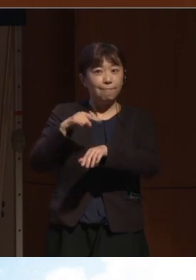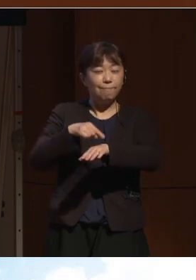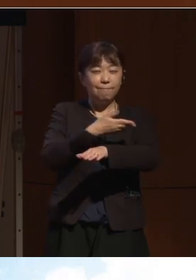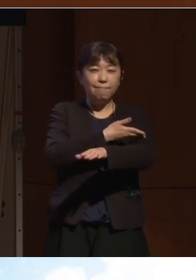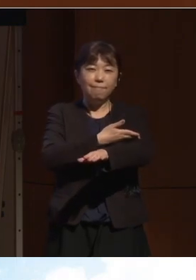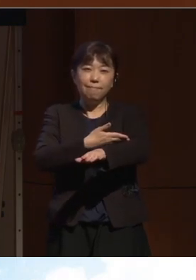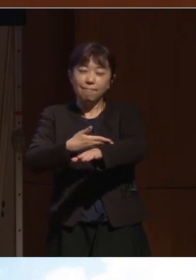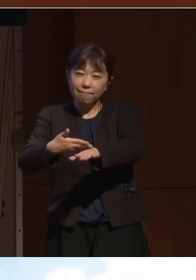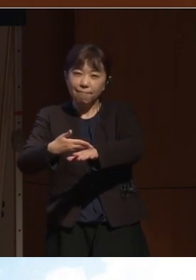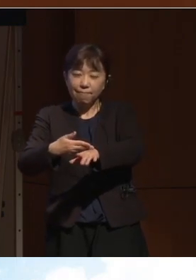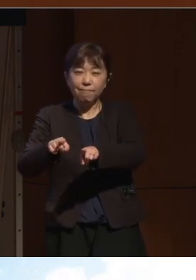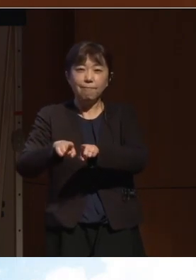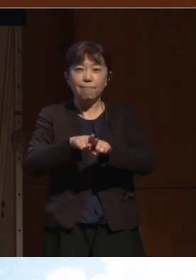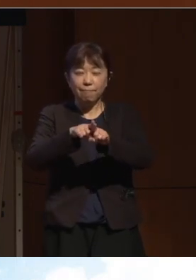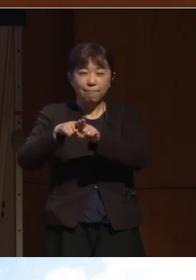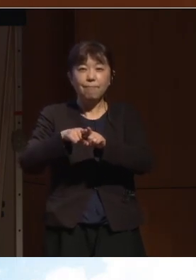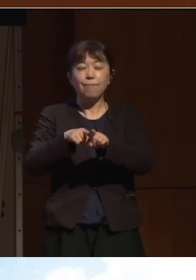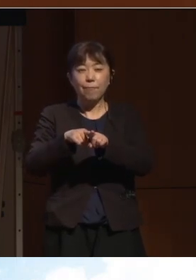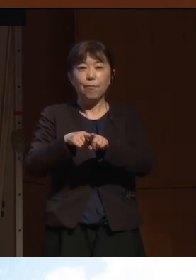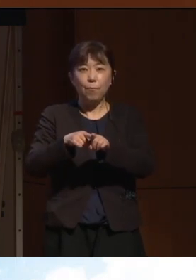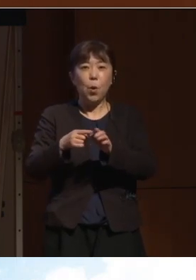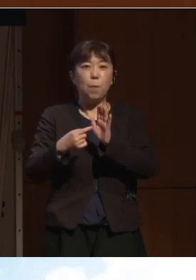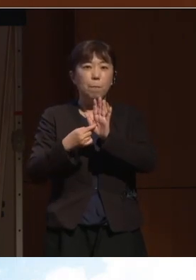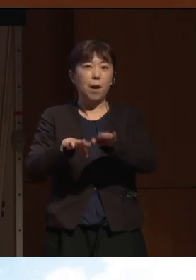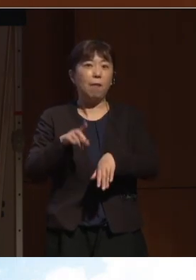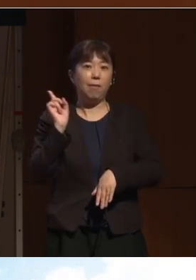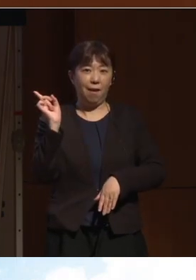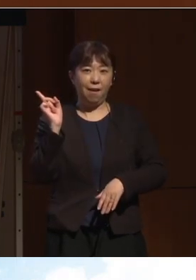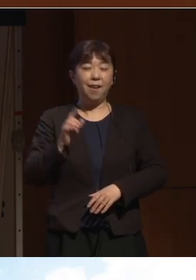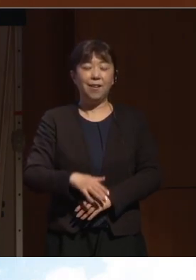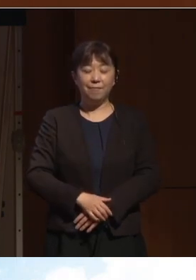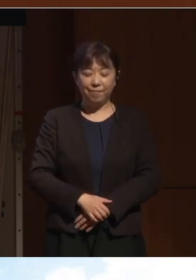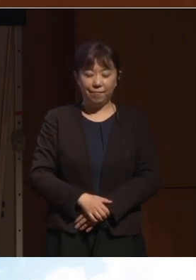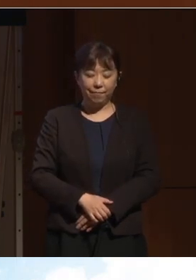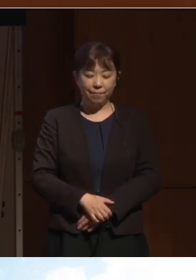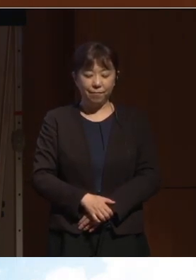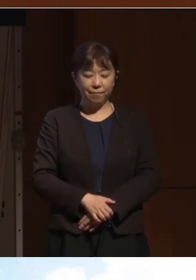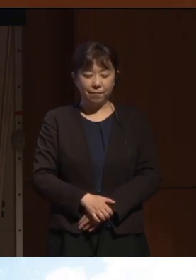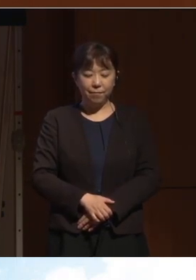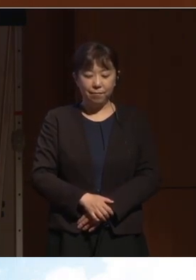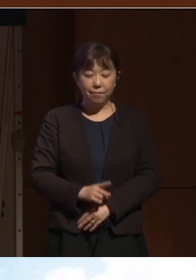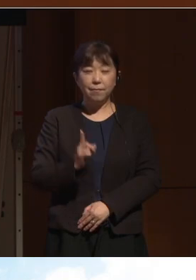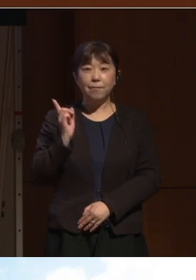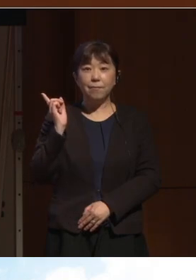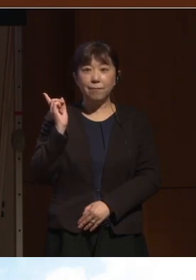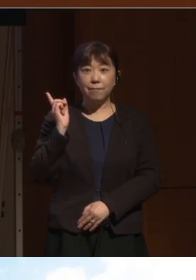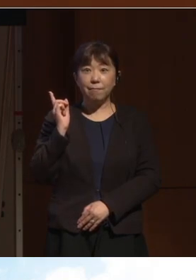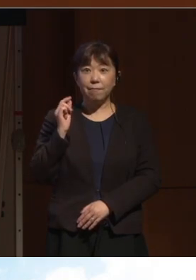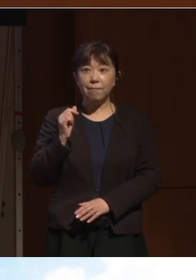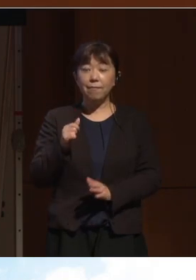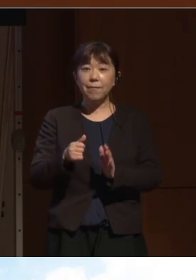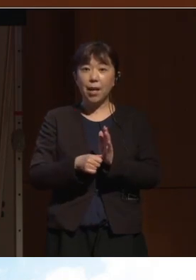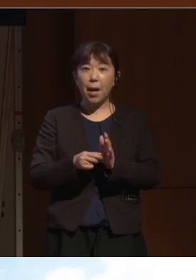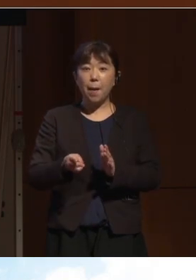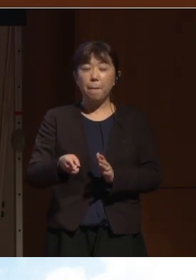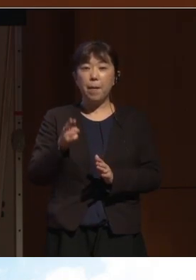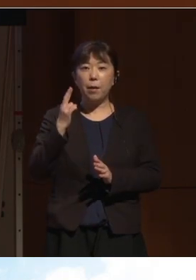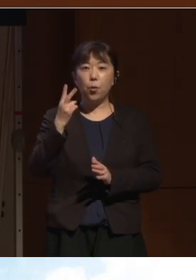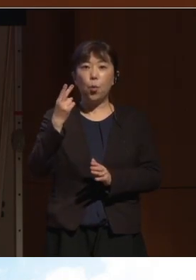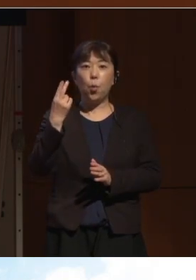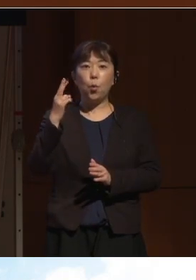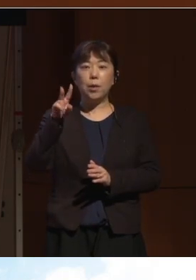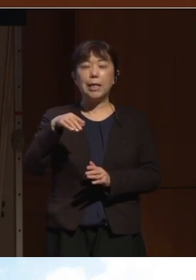did just want to draw attention to some text in the anniversary booklet from Patrick Chinnery, because we were particularly